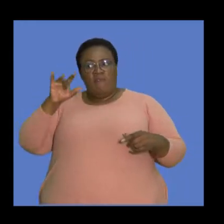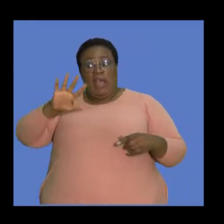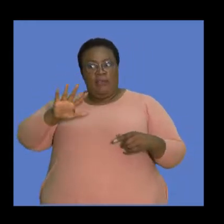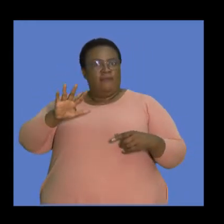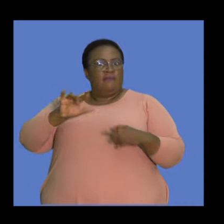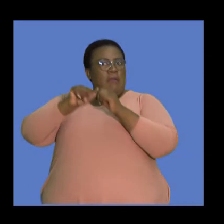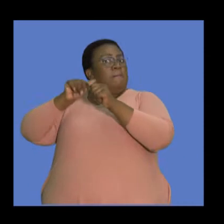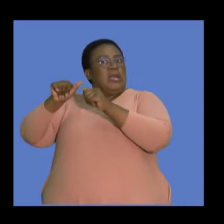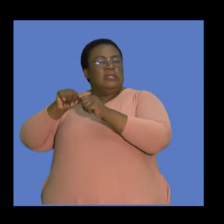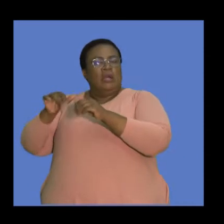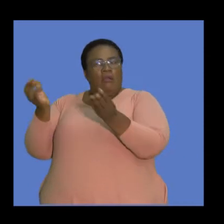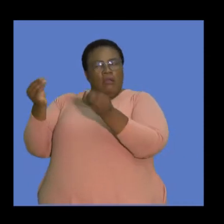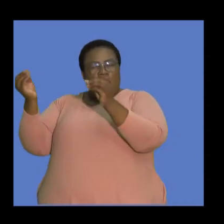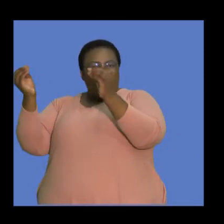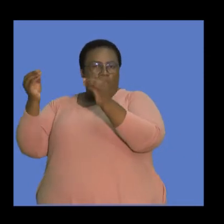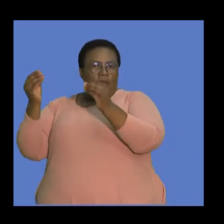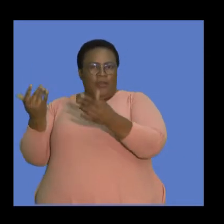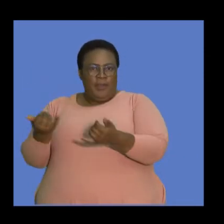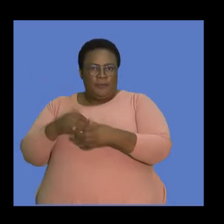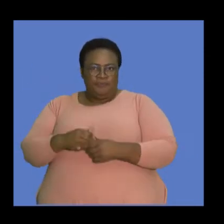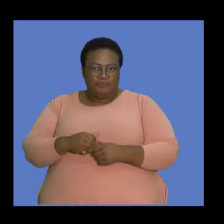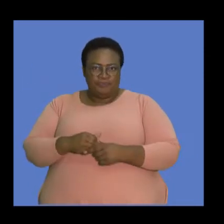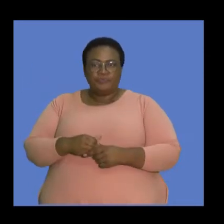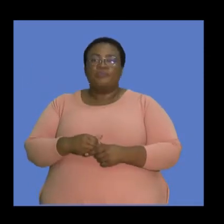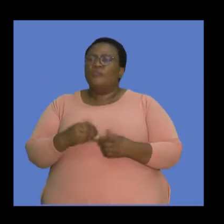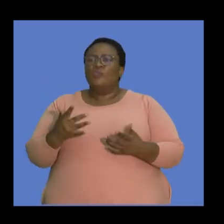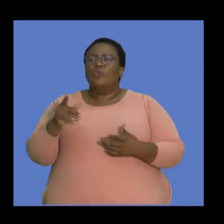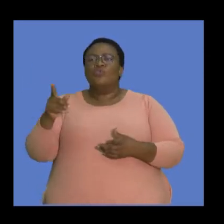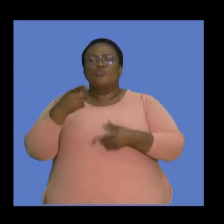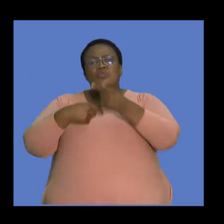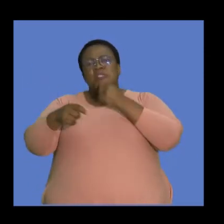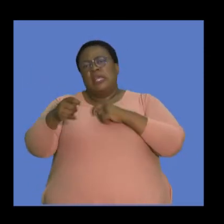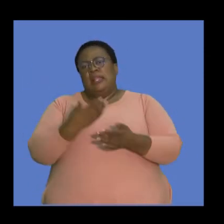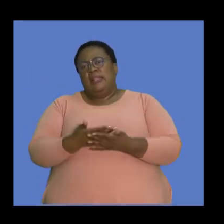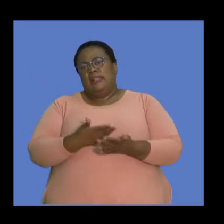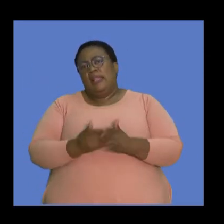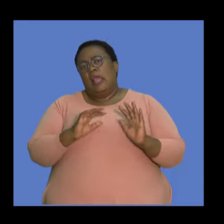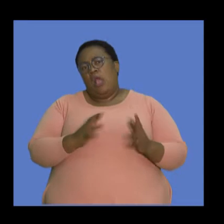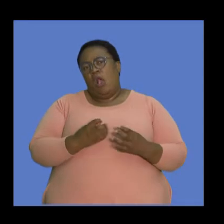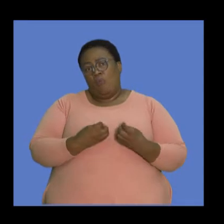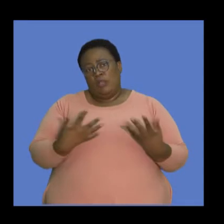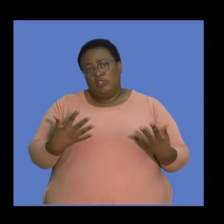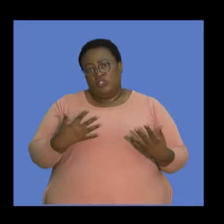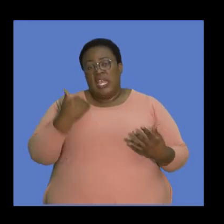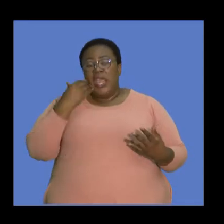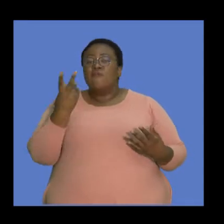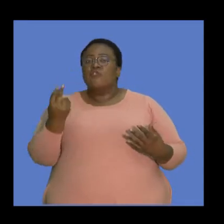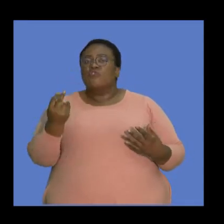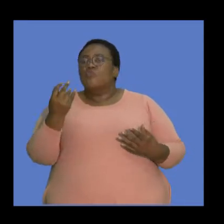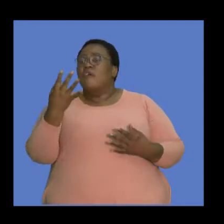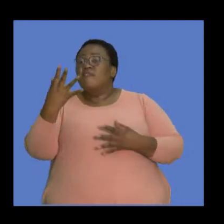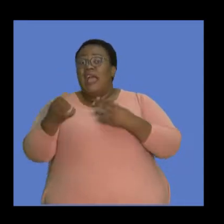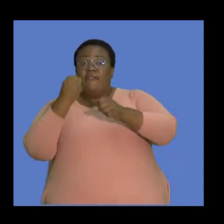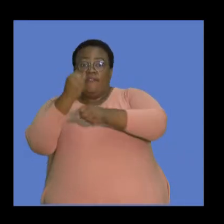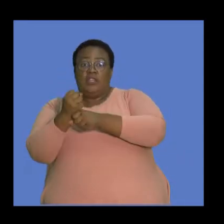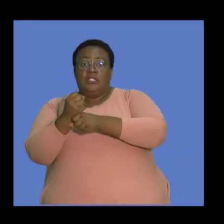features that are there. How much will you then be able to sell it for when a newer version is released in 5 years? So if